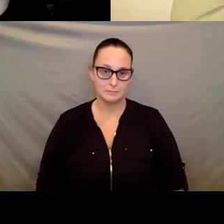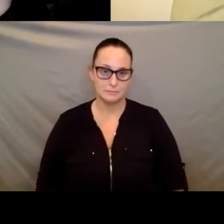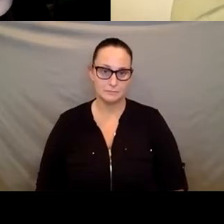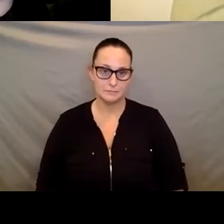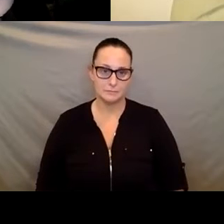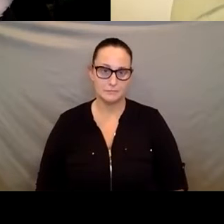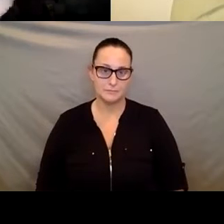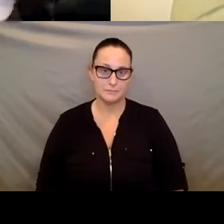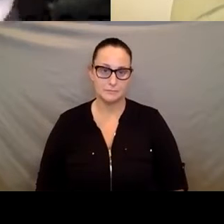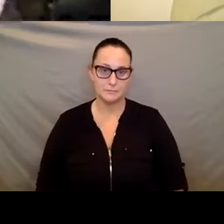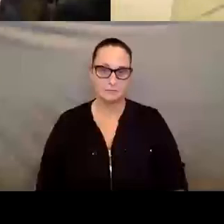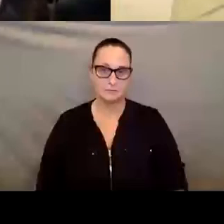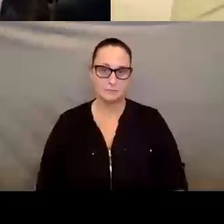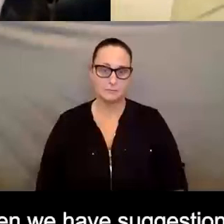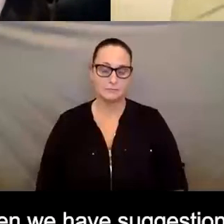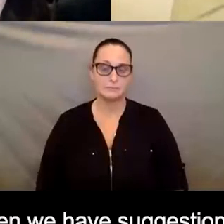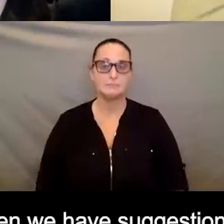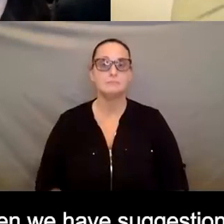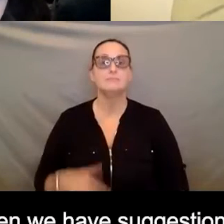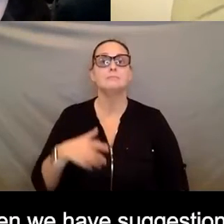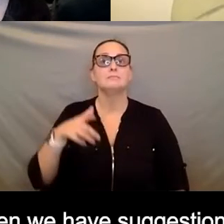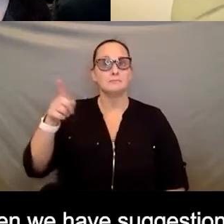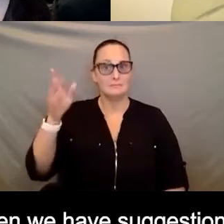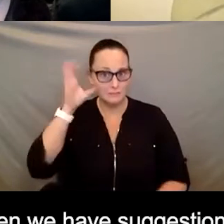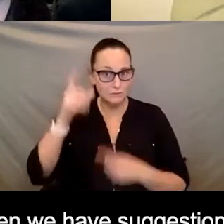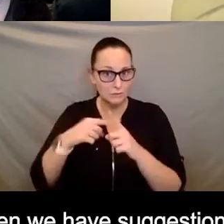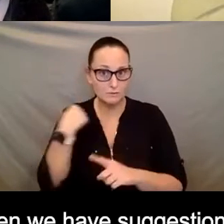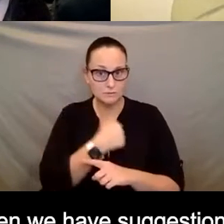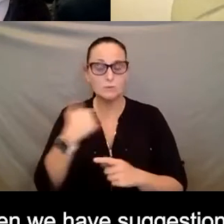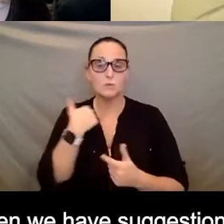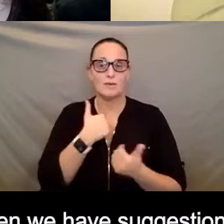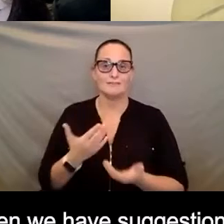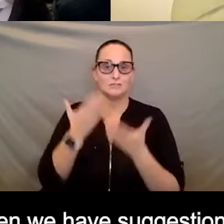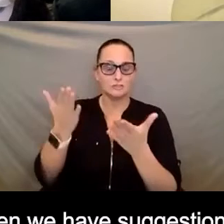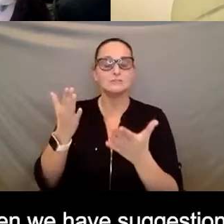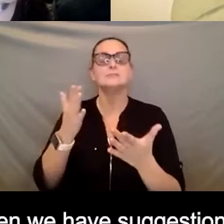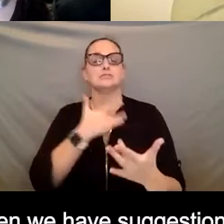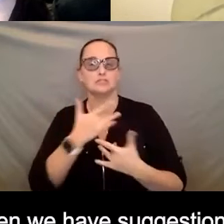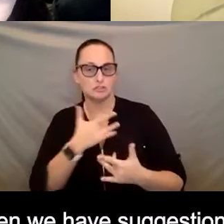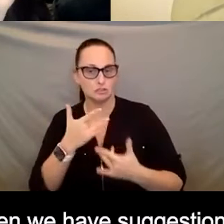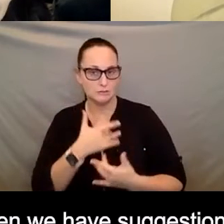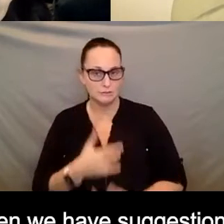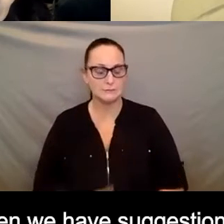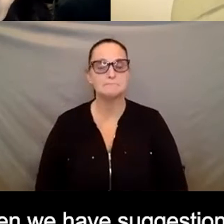suggestions or concerns. And do listen to us when we have suggestions and concerns.